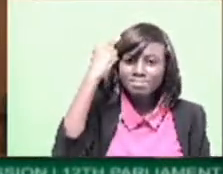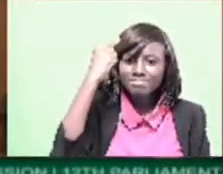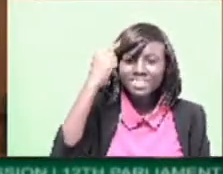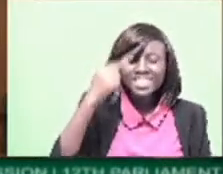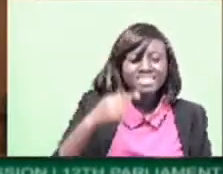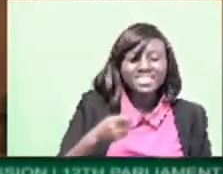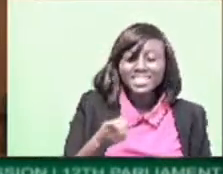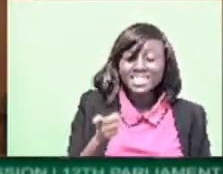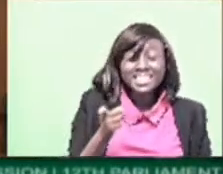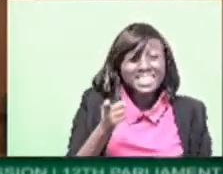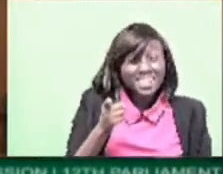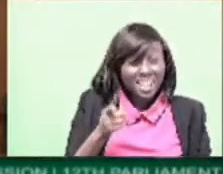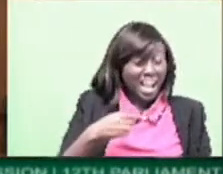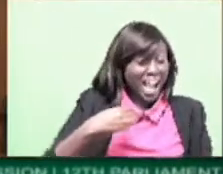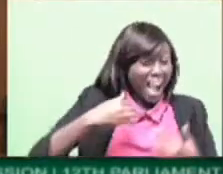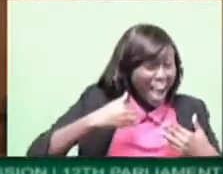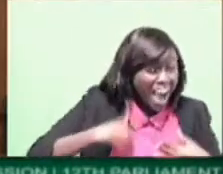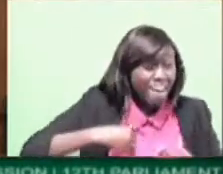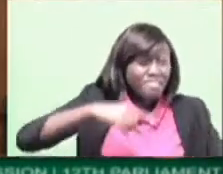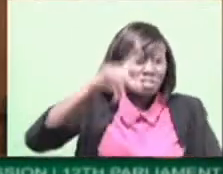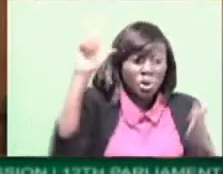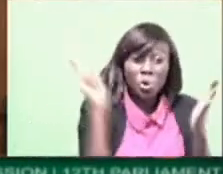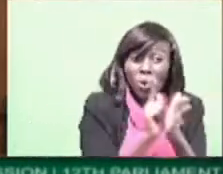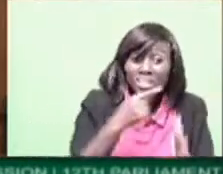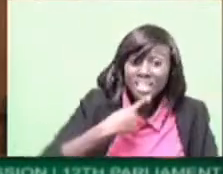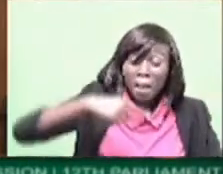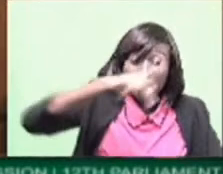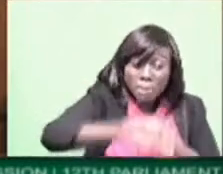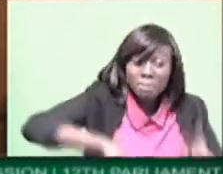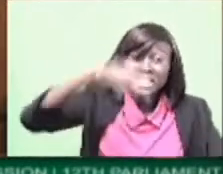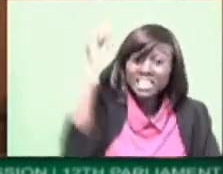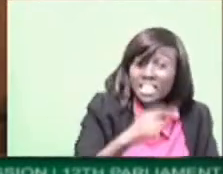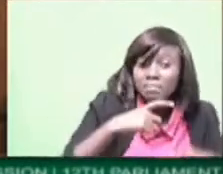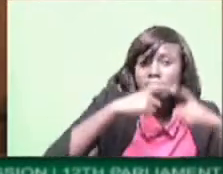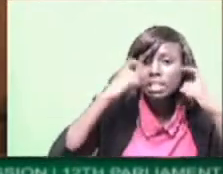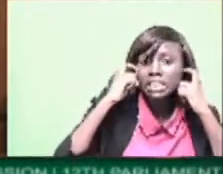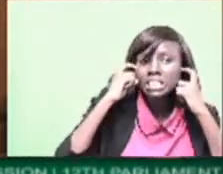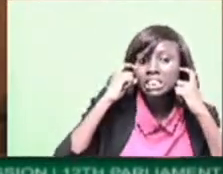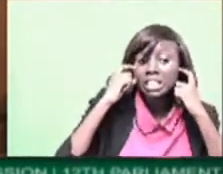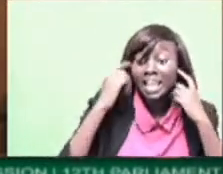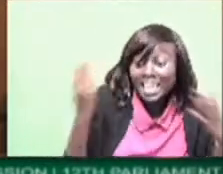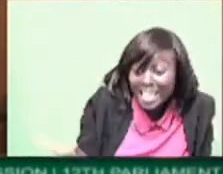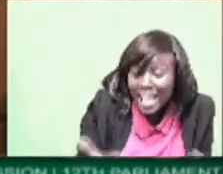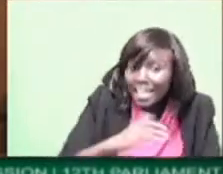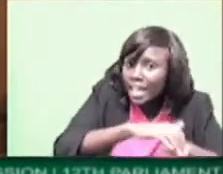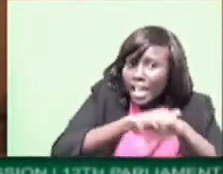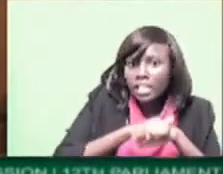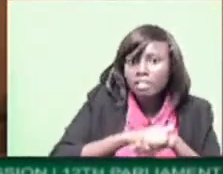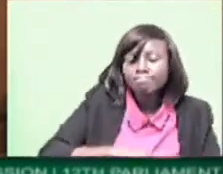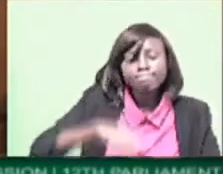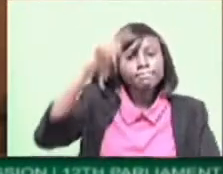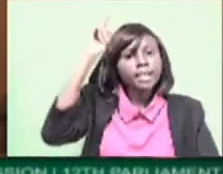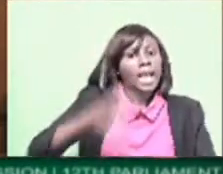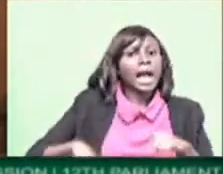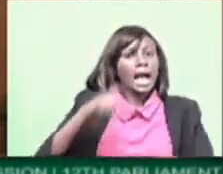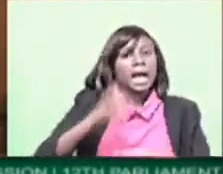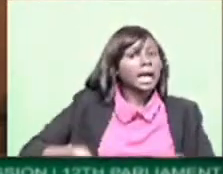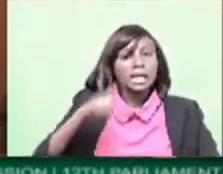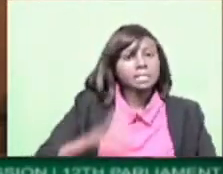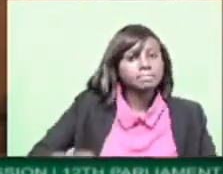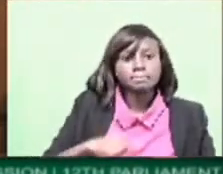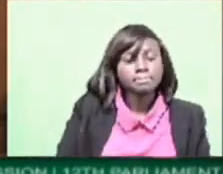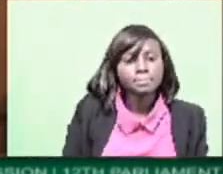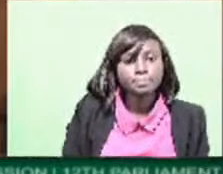Dr. Agorista Baca, who is a chief expert at the center, said persuasion would have been